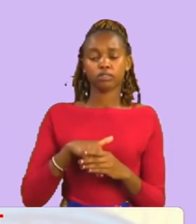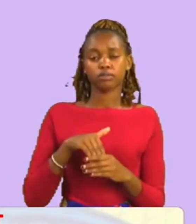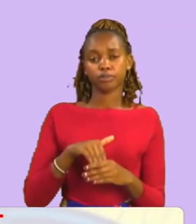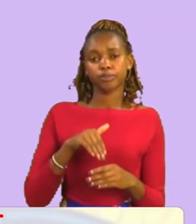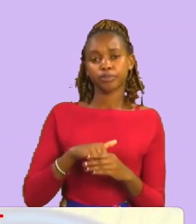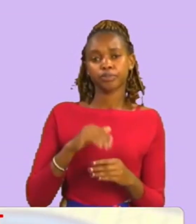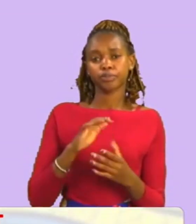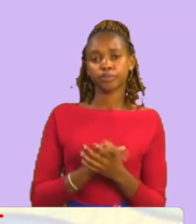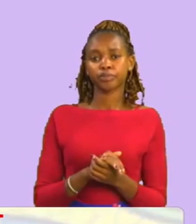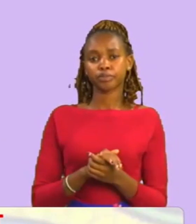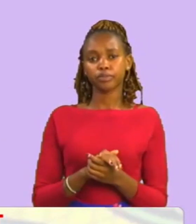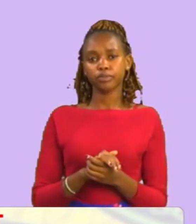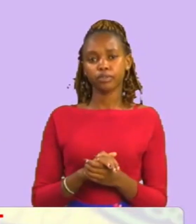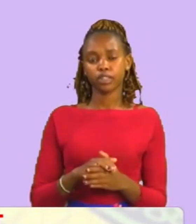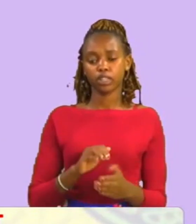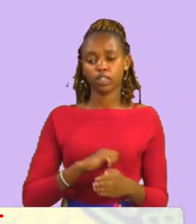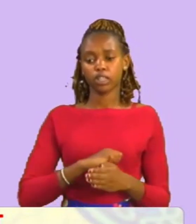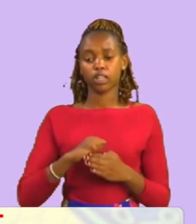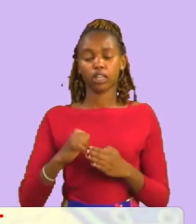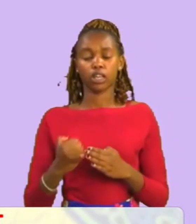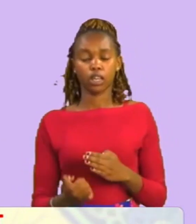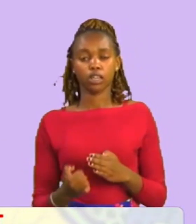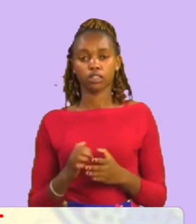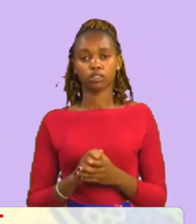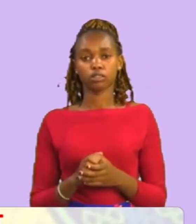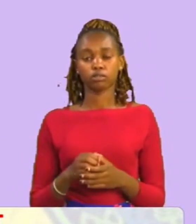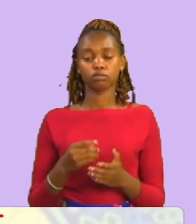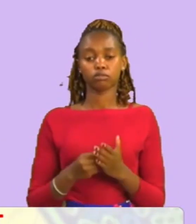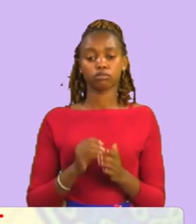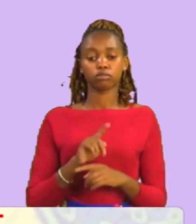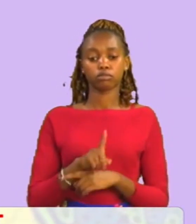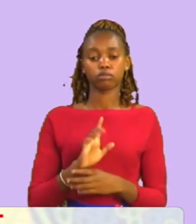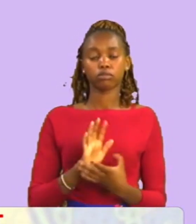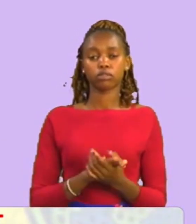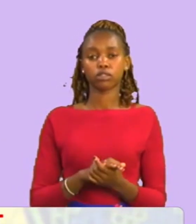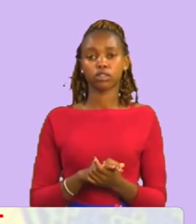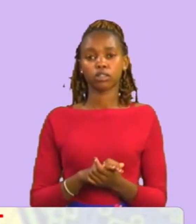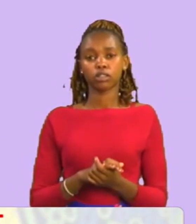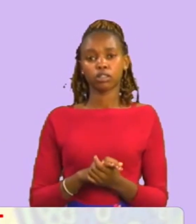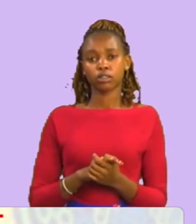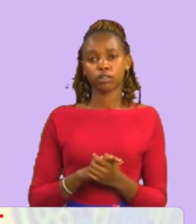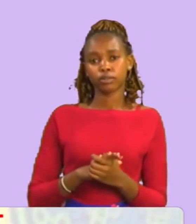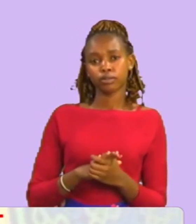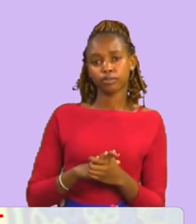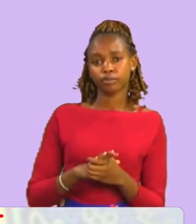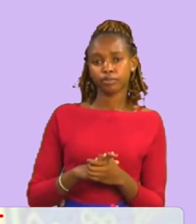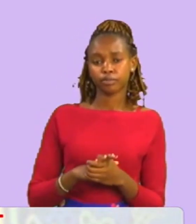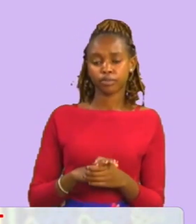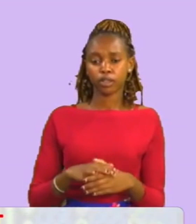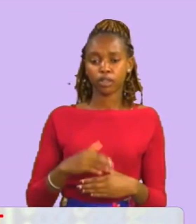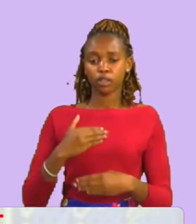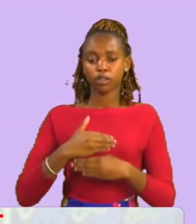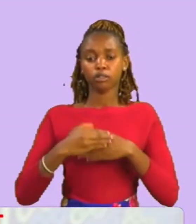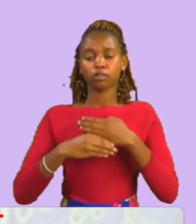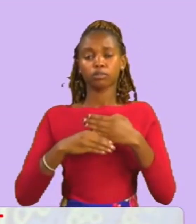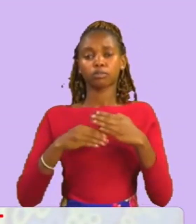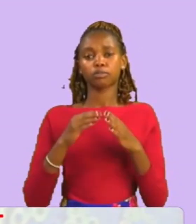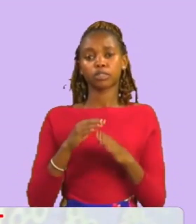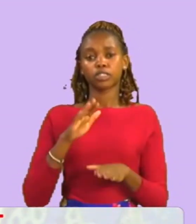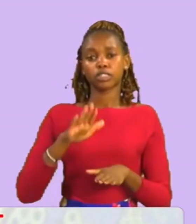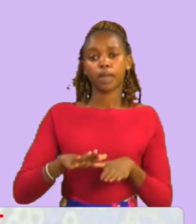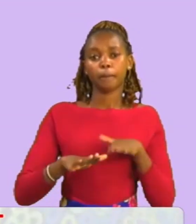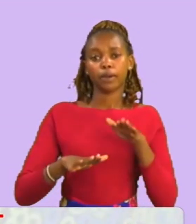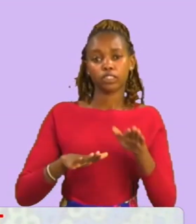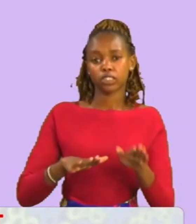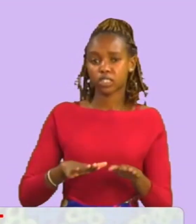and at the end of it all tunakulipa ama ni aje? Bali kwa the whole book tunasikianga Rome was not built on a single day. It's going to take a day. Jamani tuko